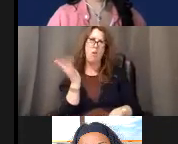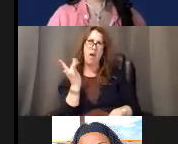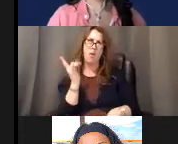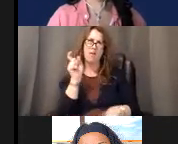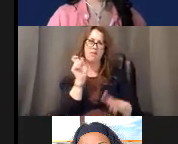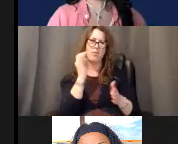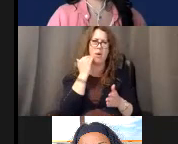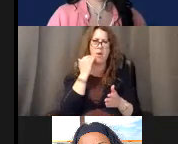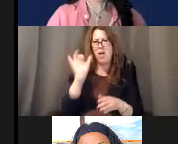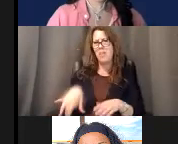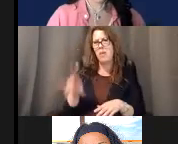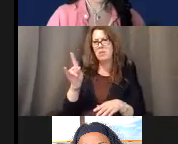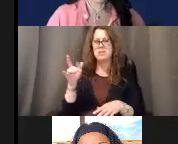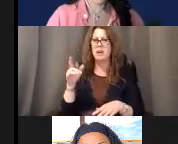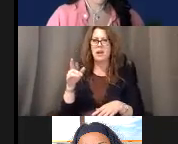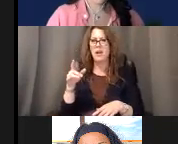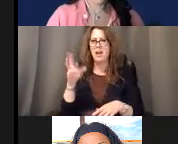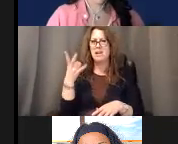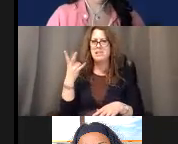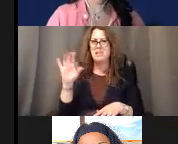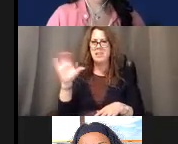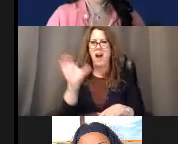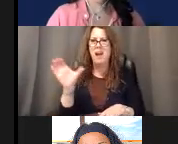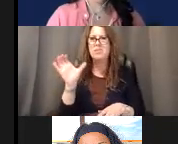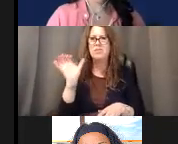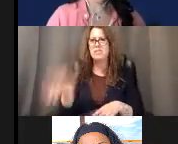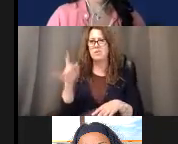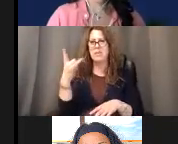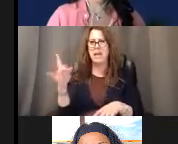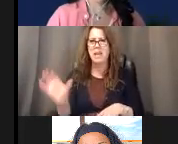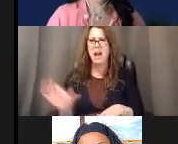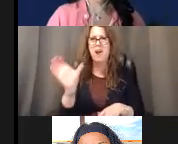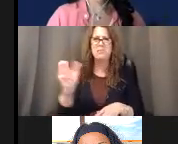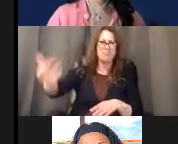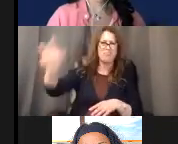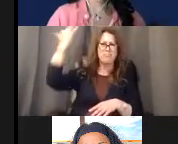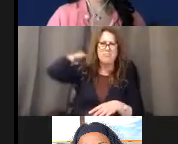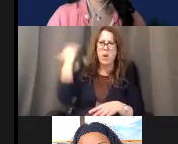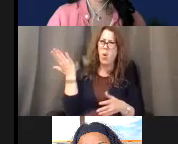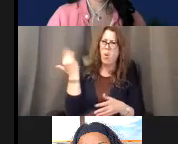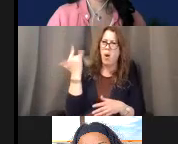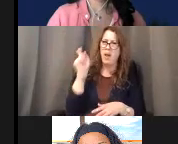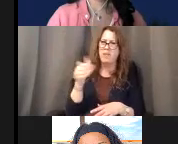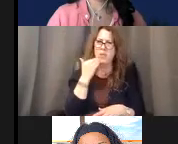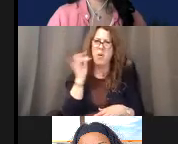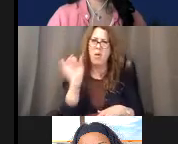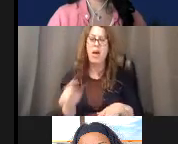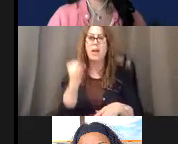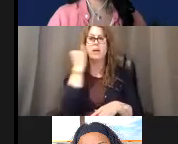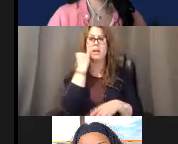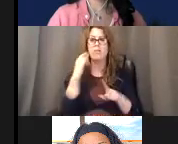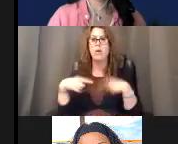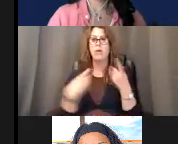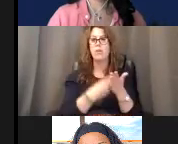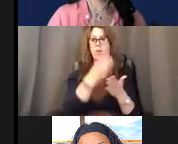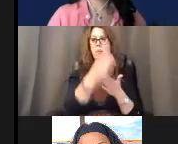1600, 1700, 1800, 1900. But any of you who ever bought a car, or you bought a house, or you bought anything that was